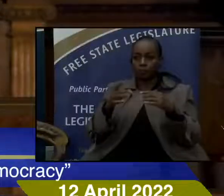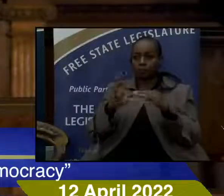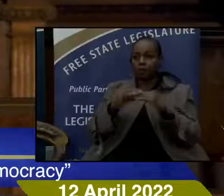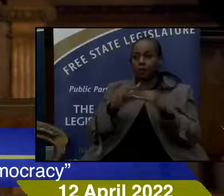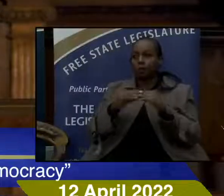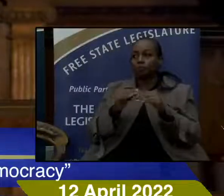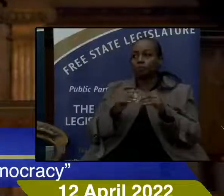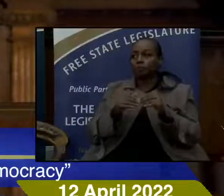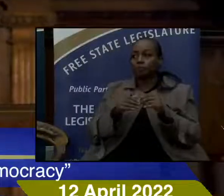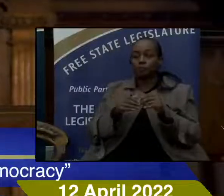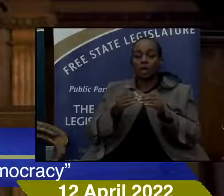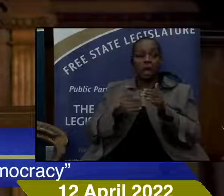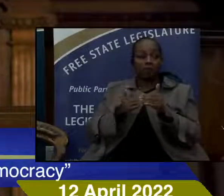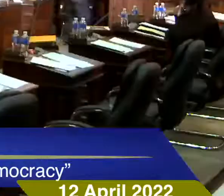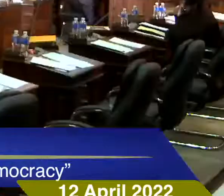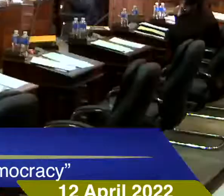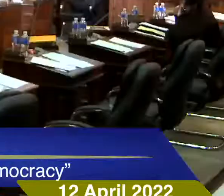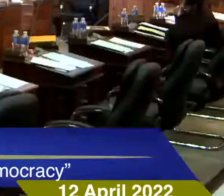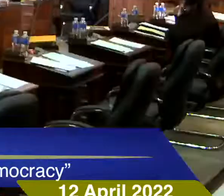members.